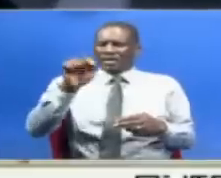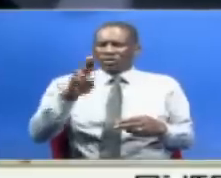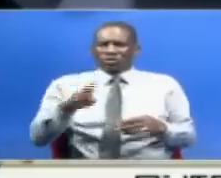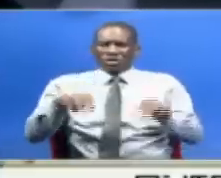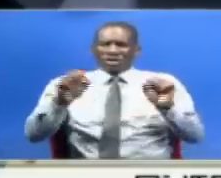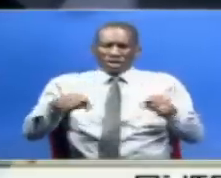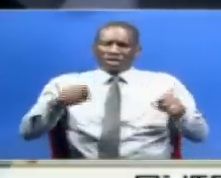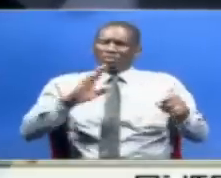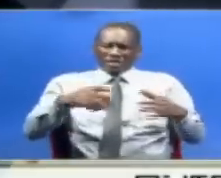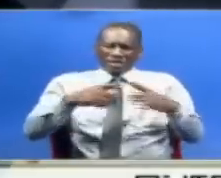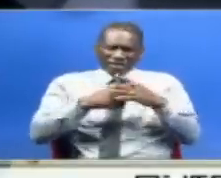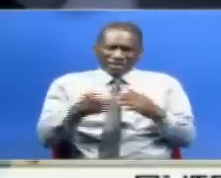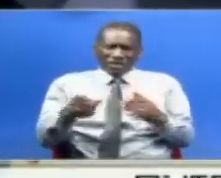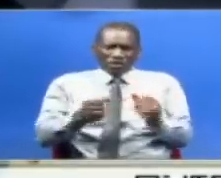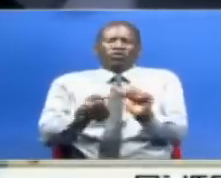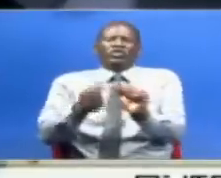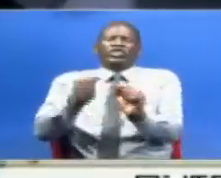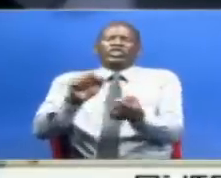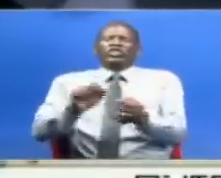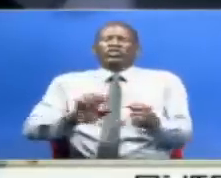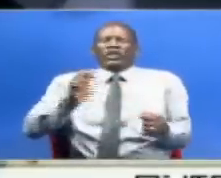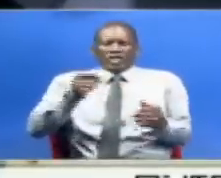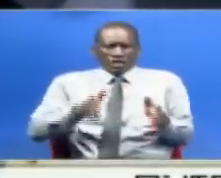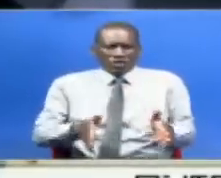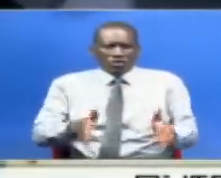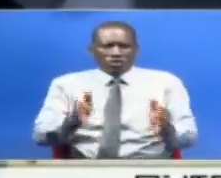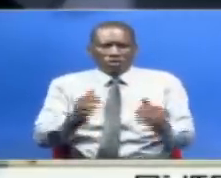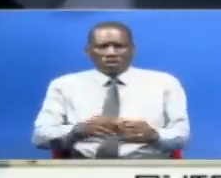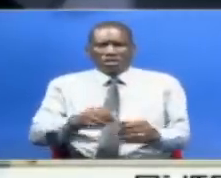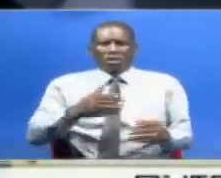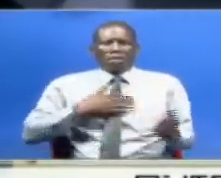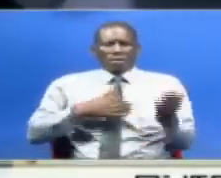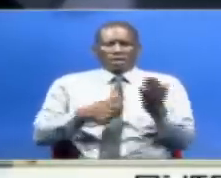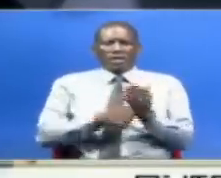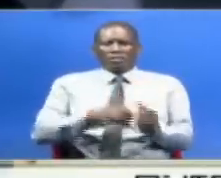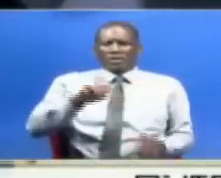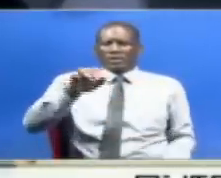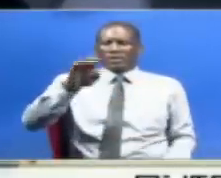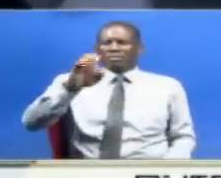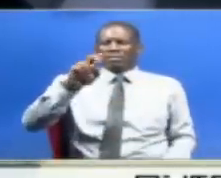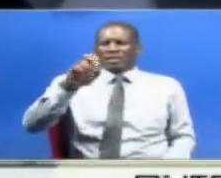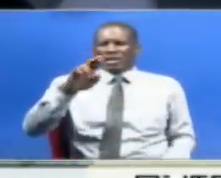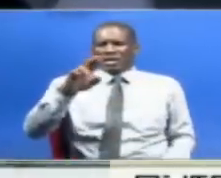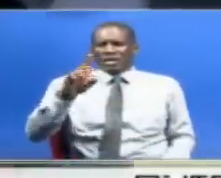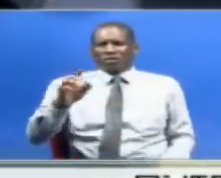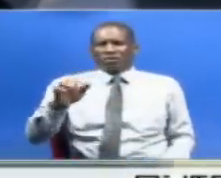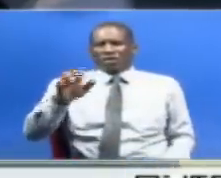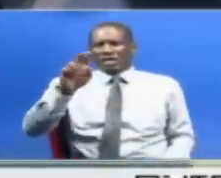beginning of a revolution on Kenyan roads. My name is Bernard Mwinzi for NTV.